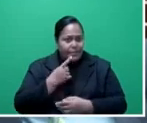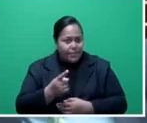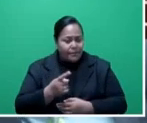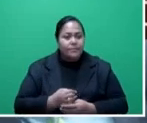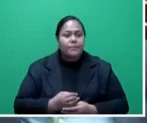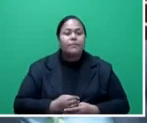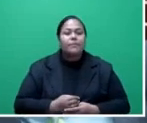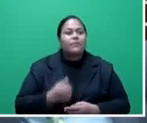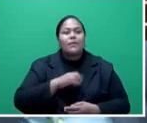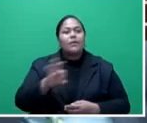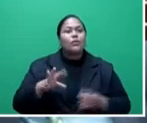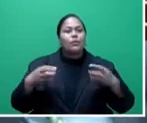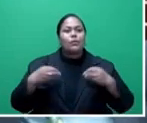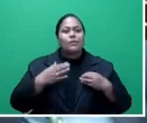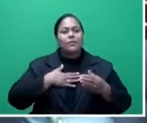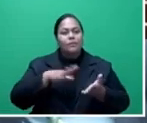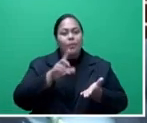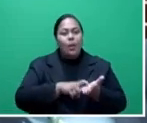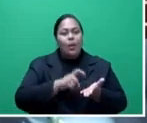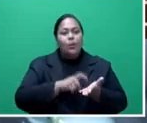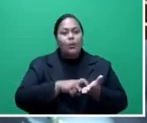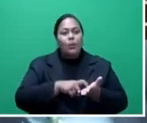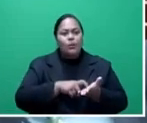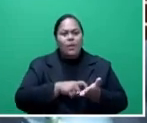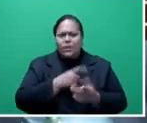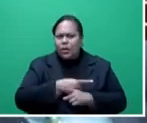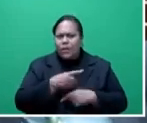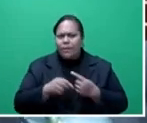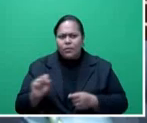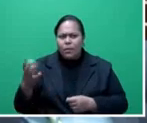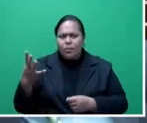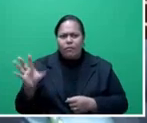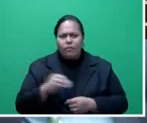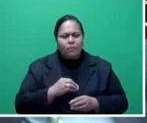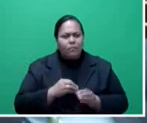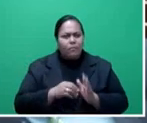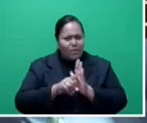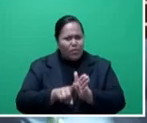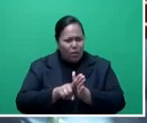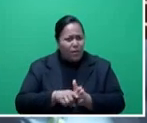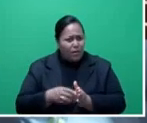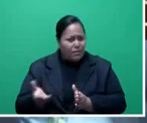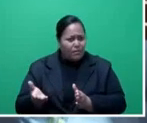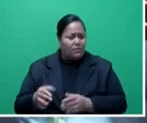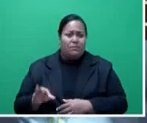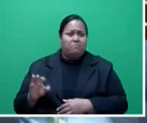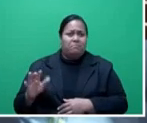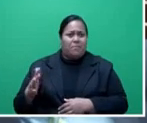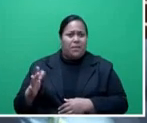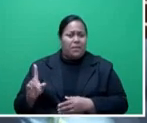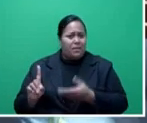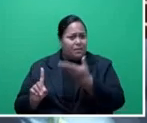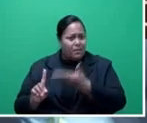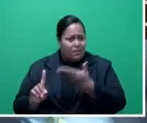haven't received my loan. Lotoka. Honorable Speaker, sir, and he's talking about somebody from Lotoka. Maybe, just maybe,